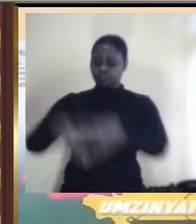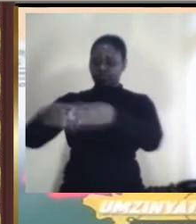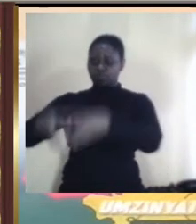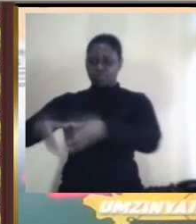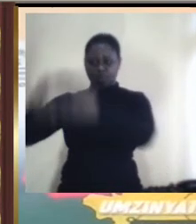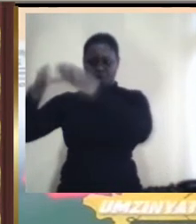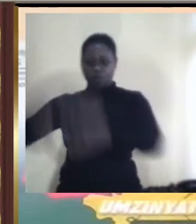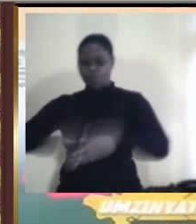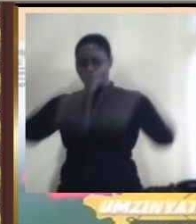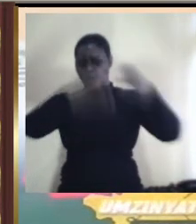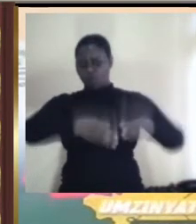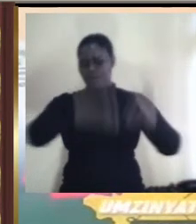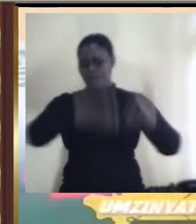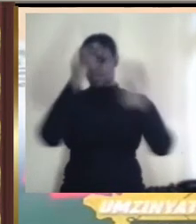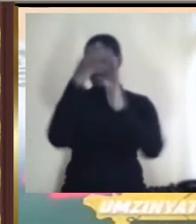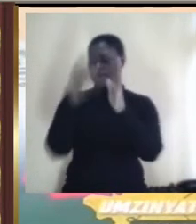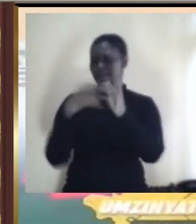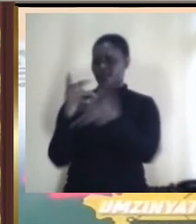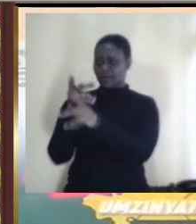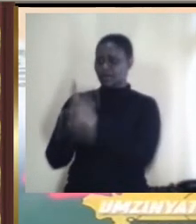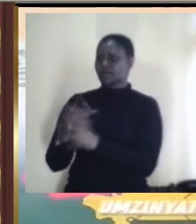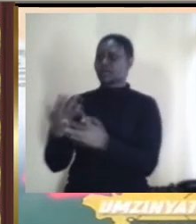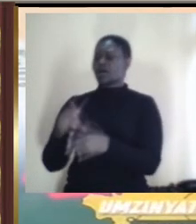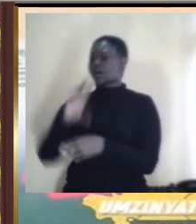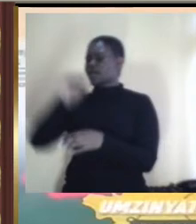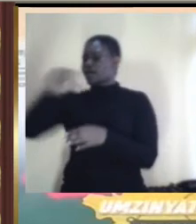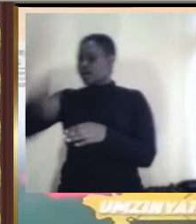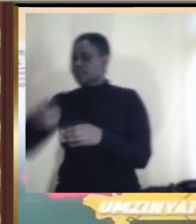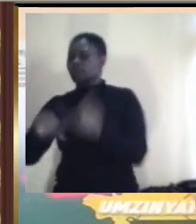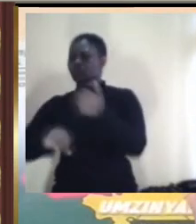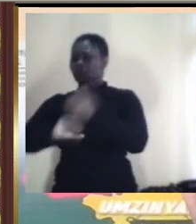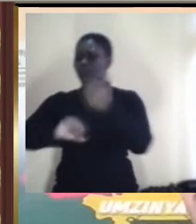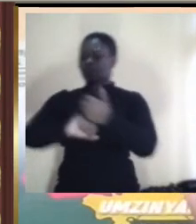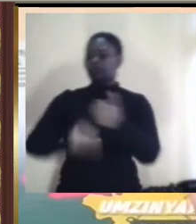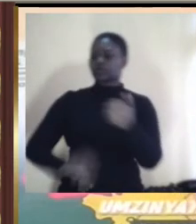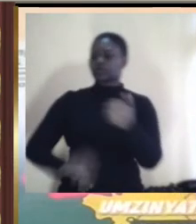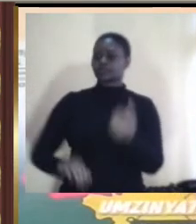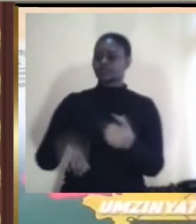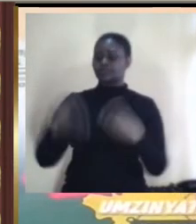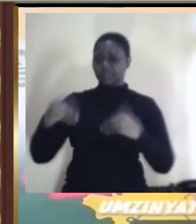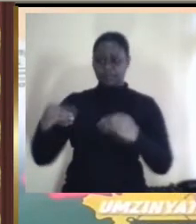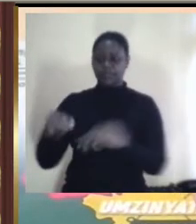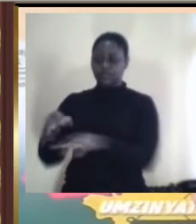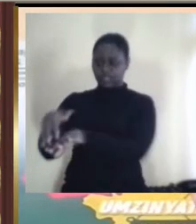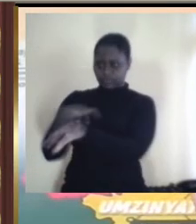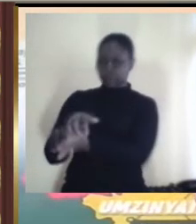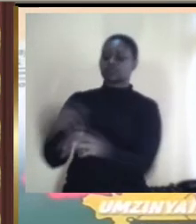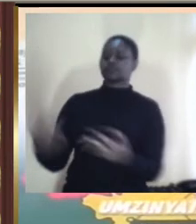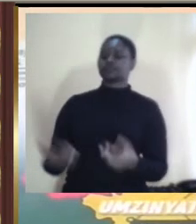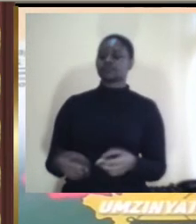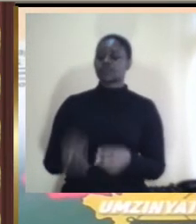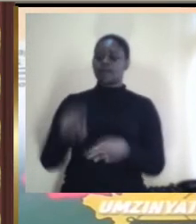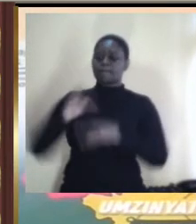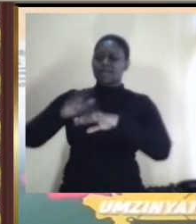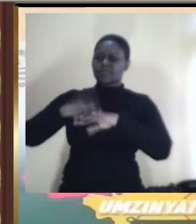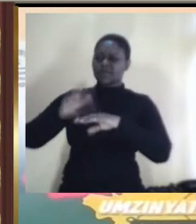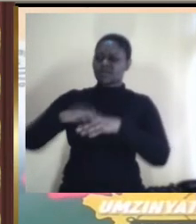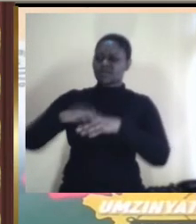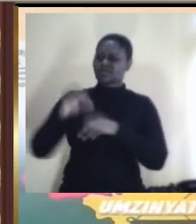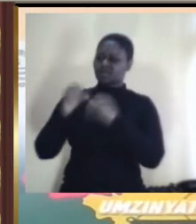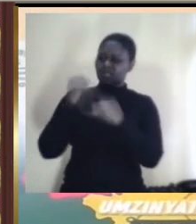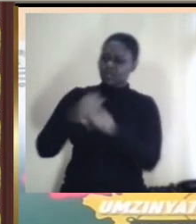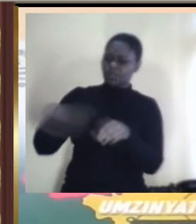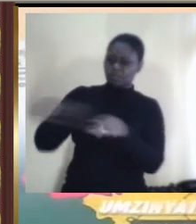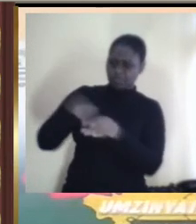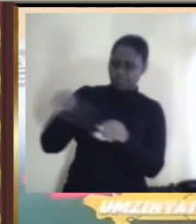and storage facilities, amongst other, to support smallholder farmers. Over the years, the department has been involved